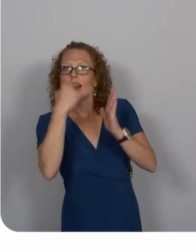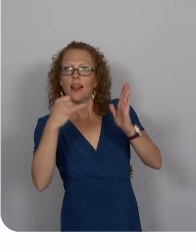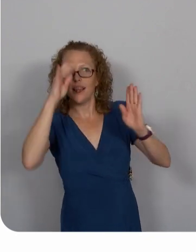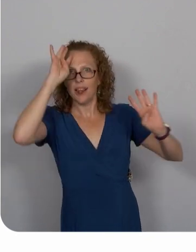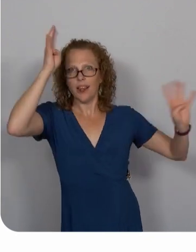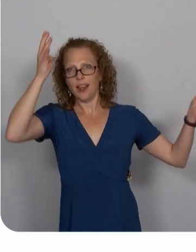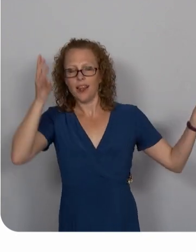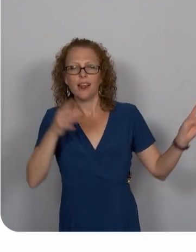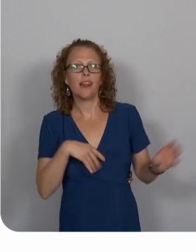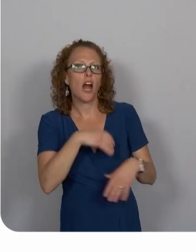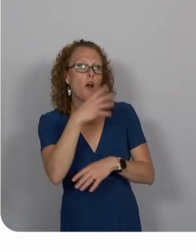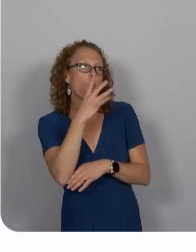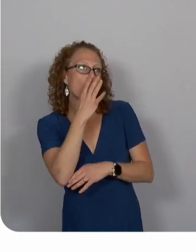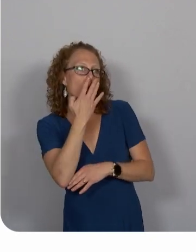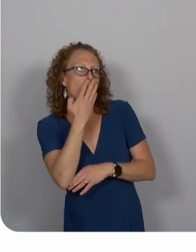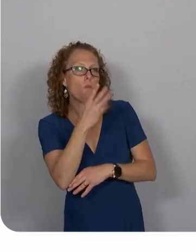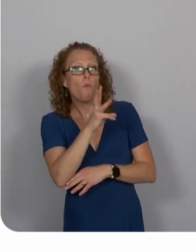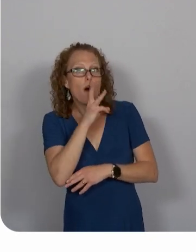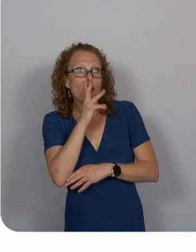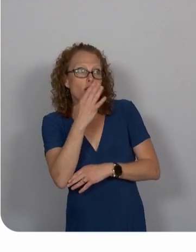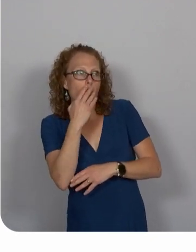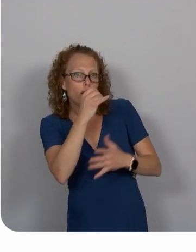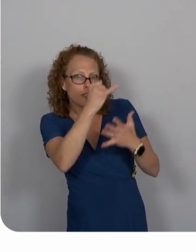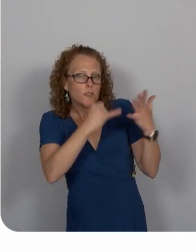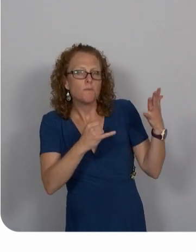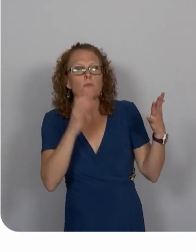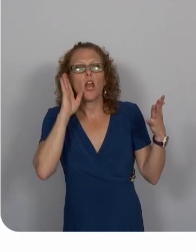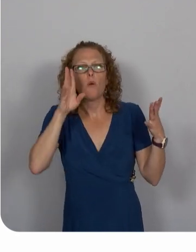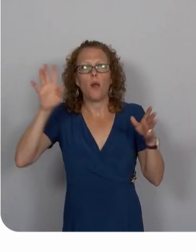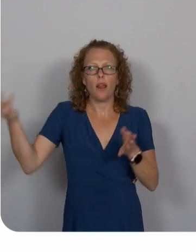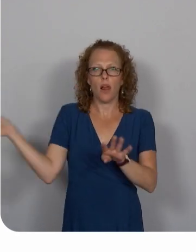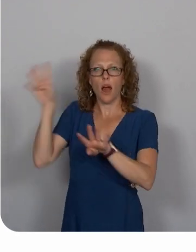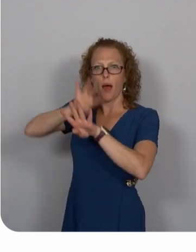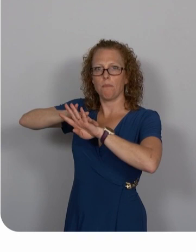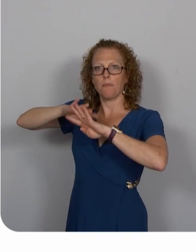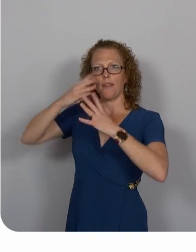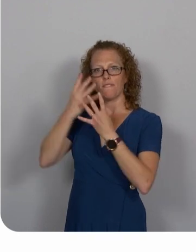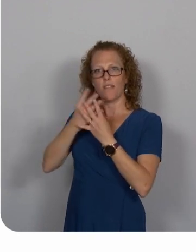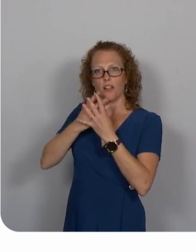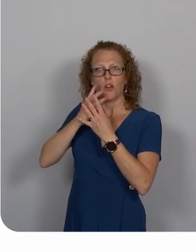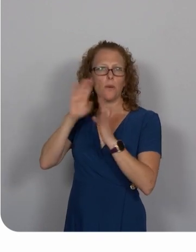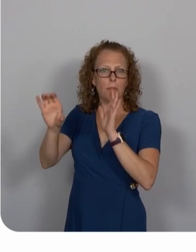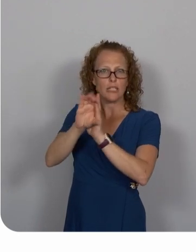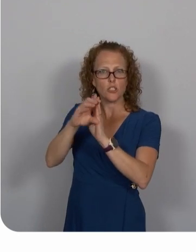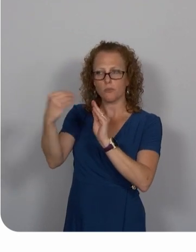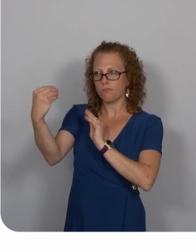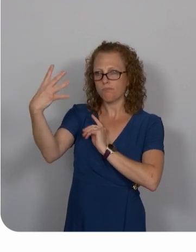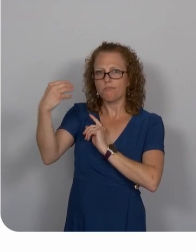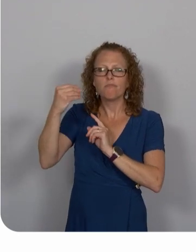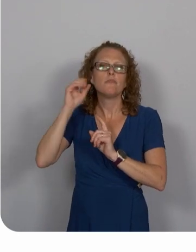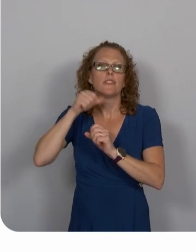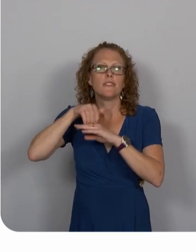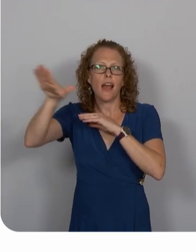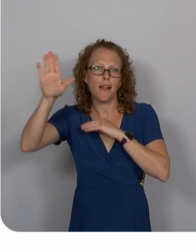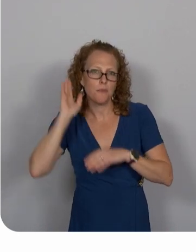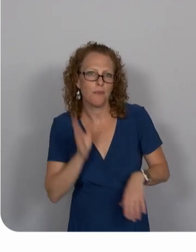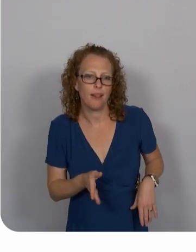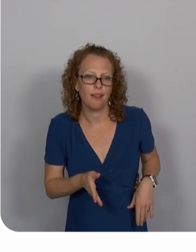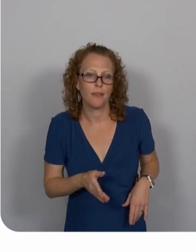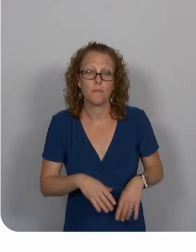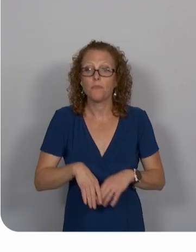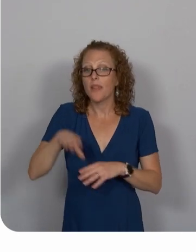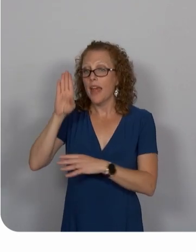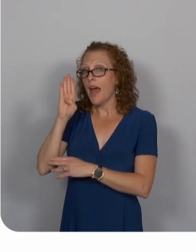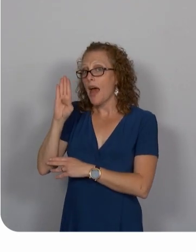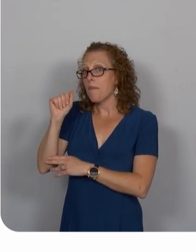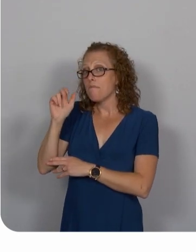this really easy. And with Backdrop, it leverages one of our most popular model releases from this